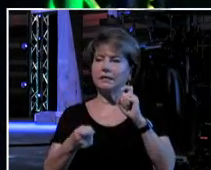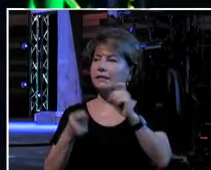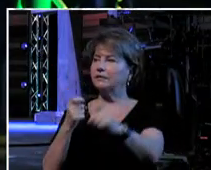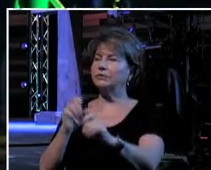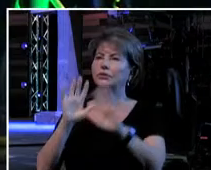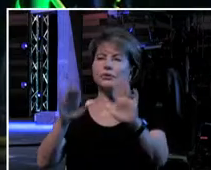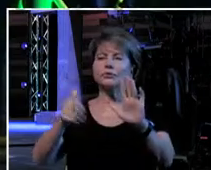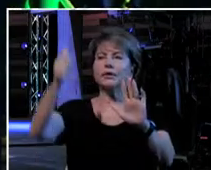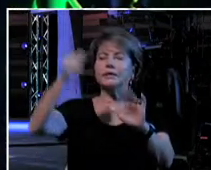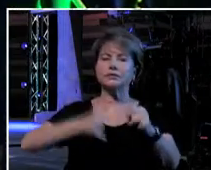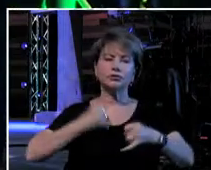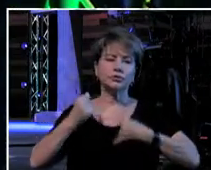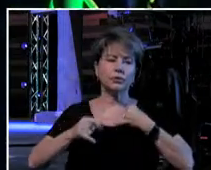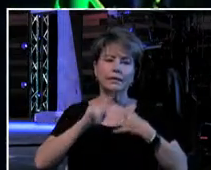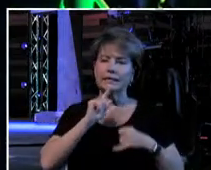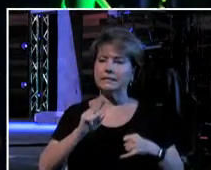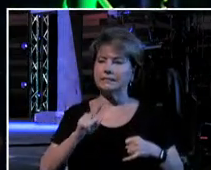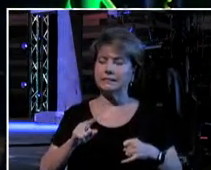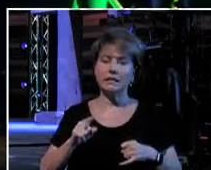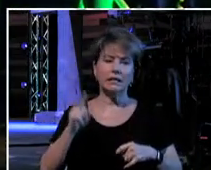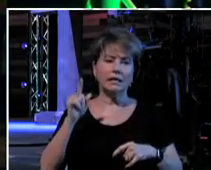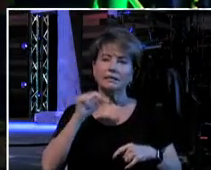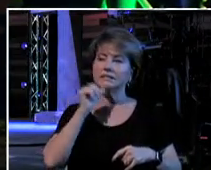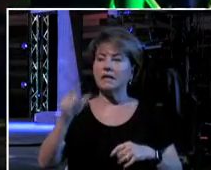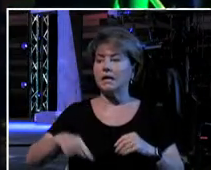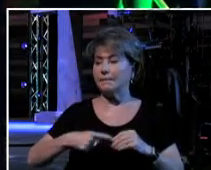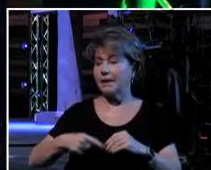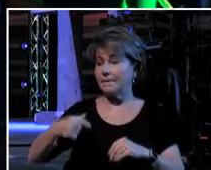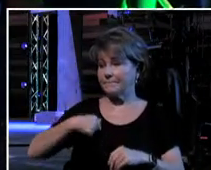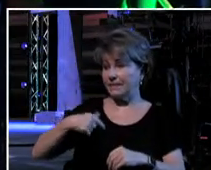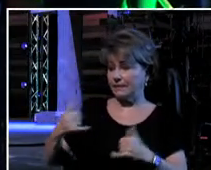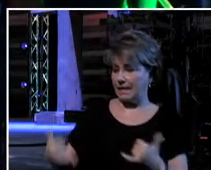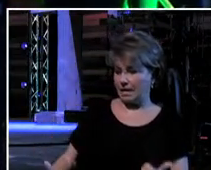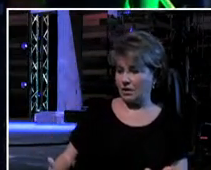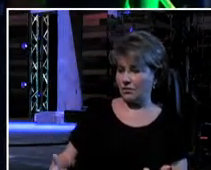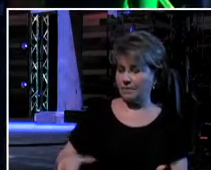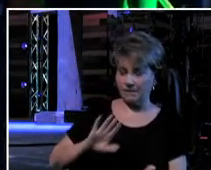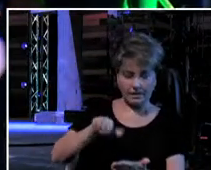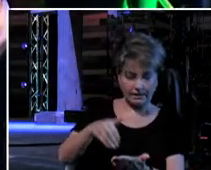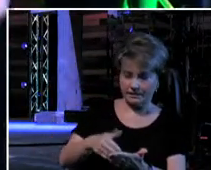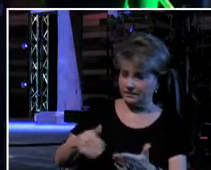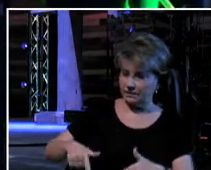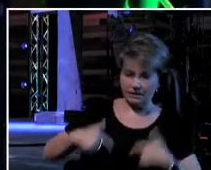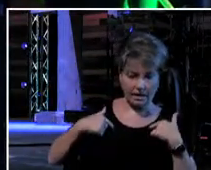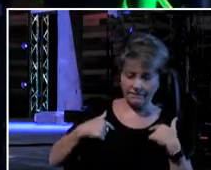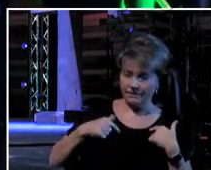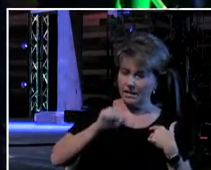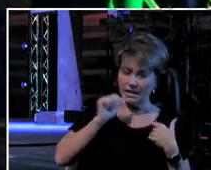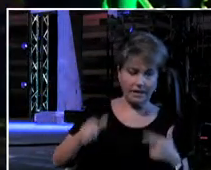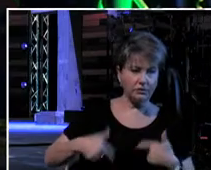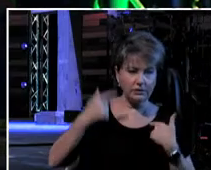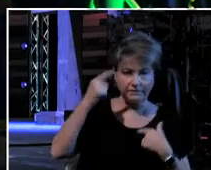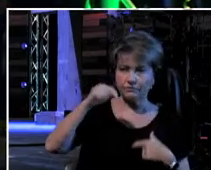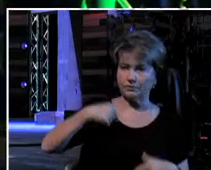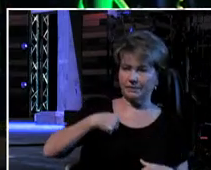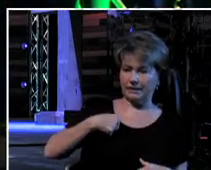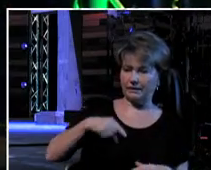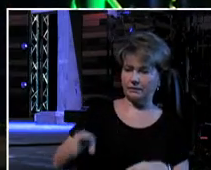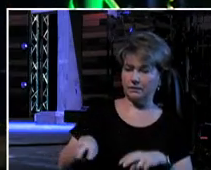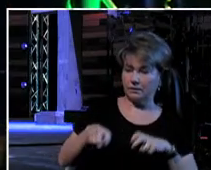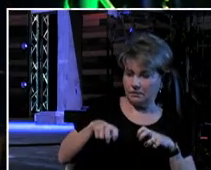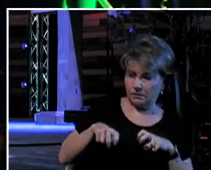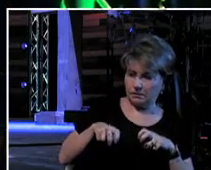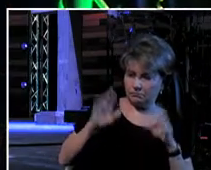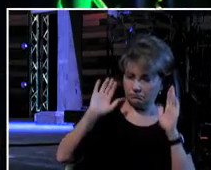with Christ, is that it can't be about me anymore. I can't be at the center of my life. I don't live anymore for me. I live for